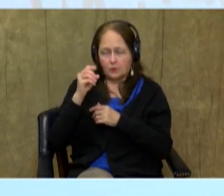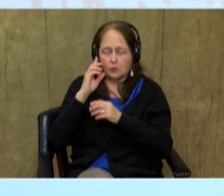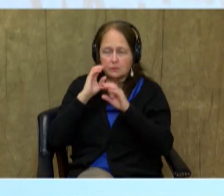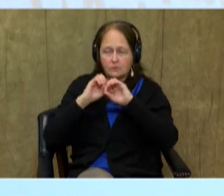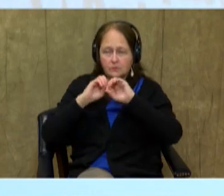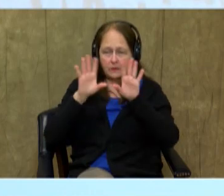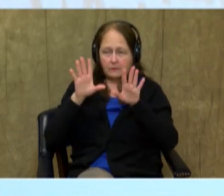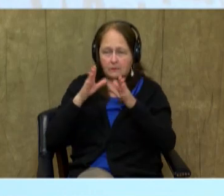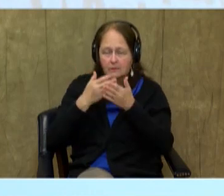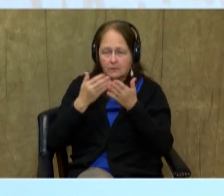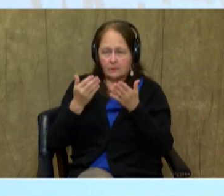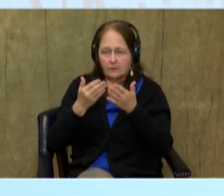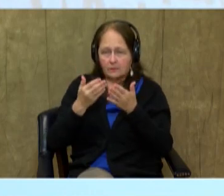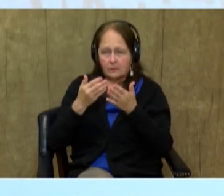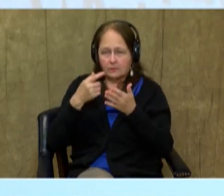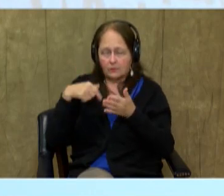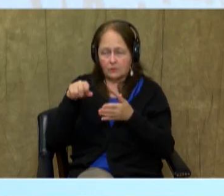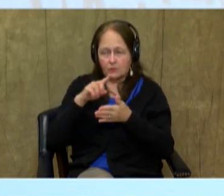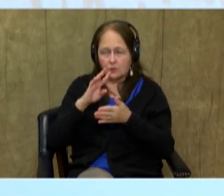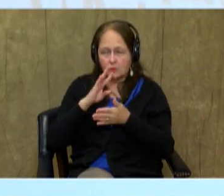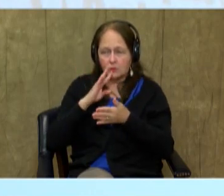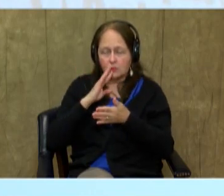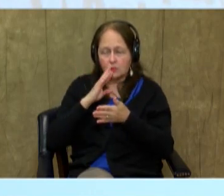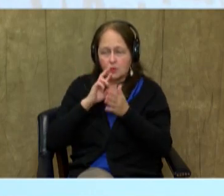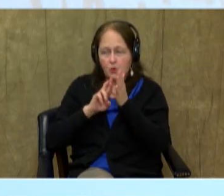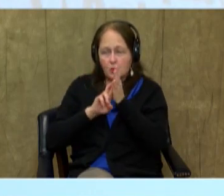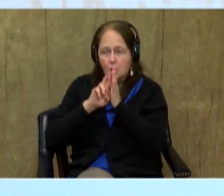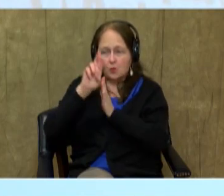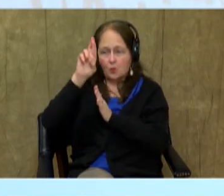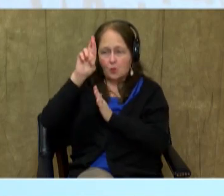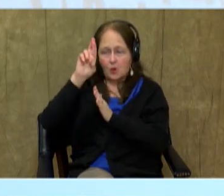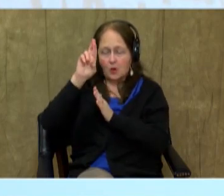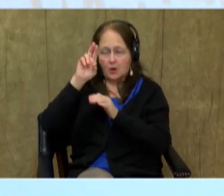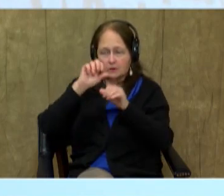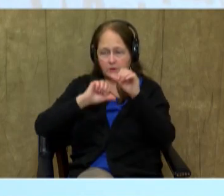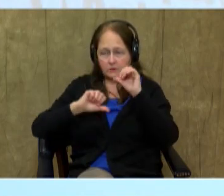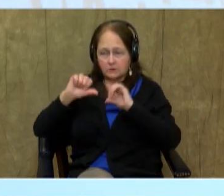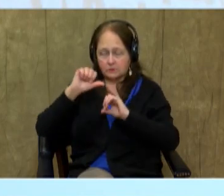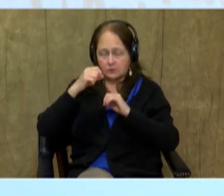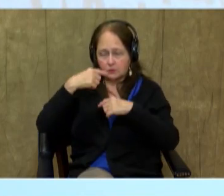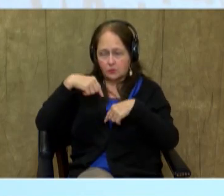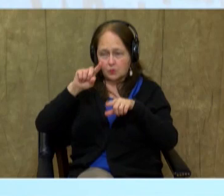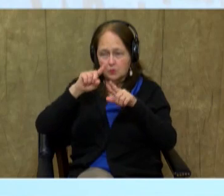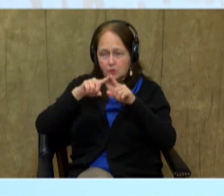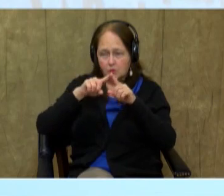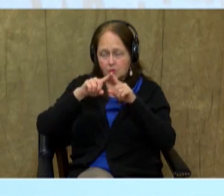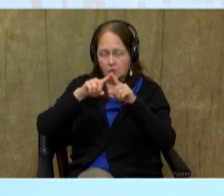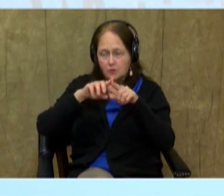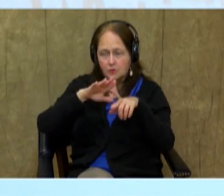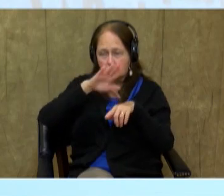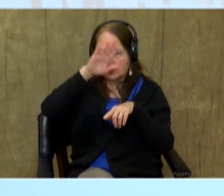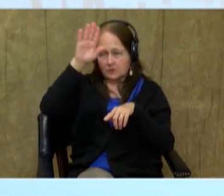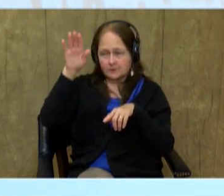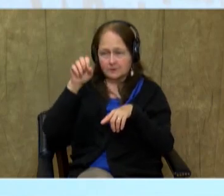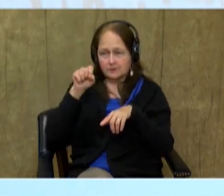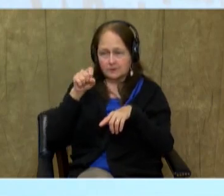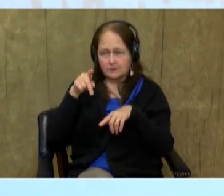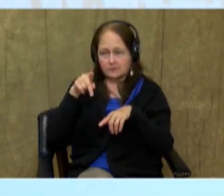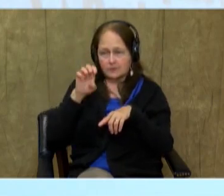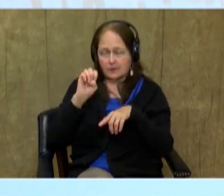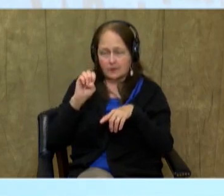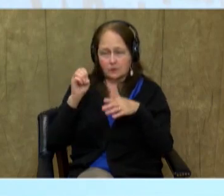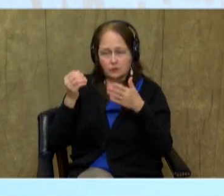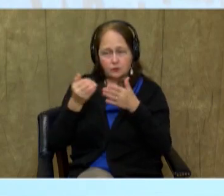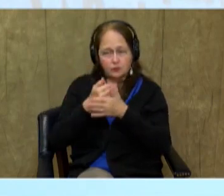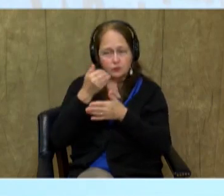things. Guys, when we're talking about rocket science, when we're talking about going to space, this was a total new kind